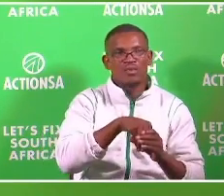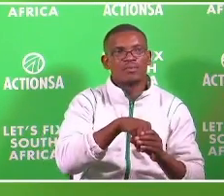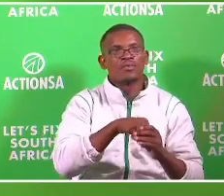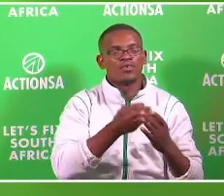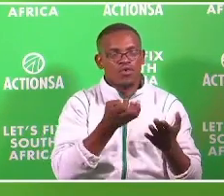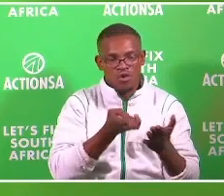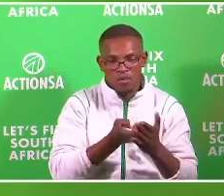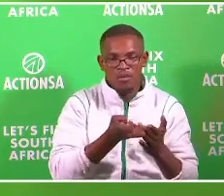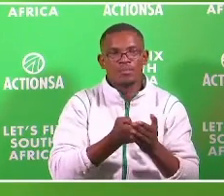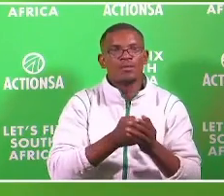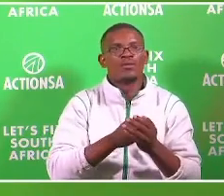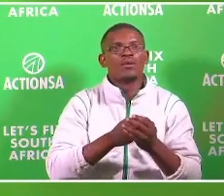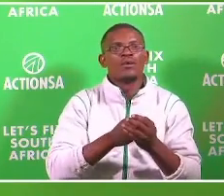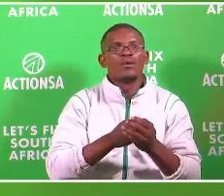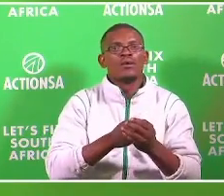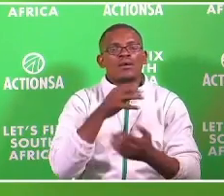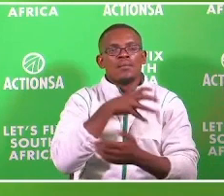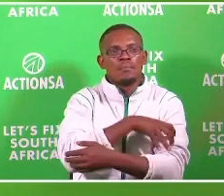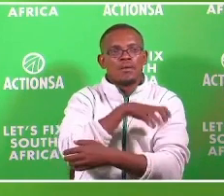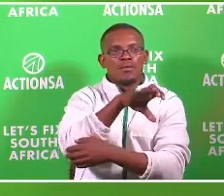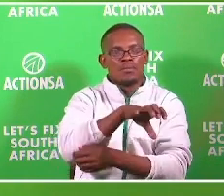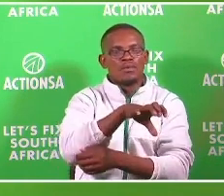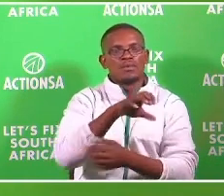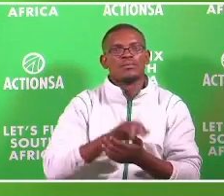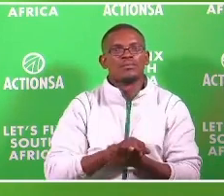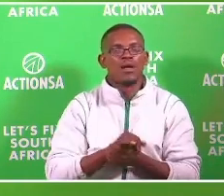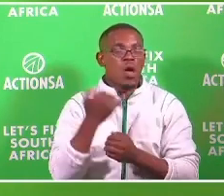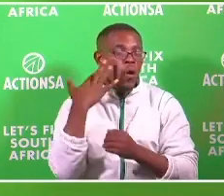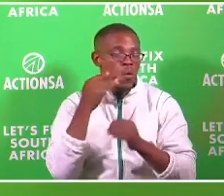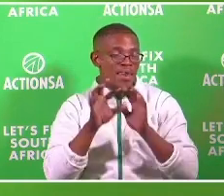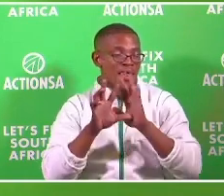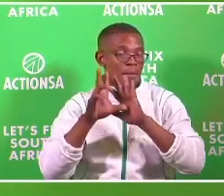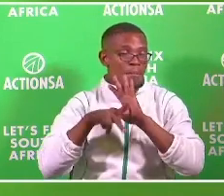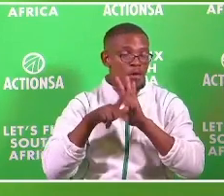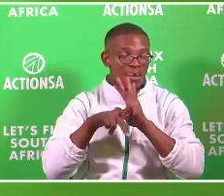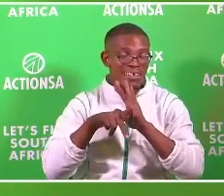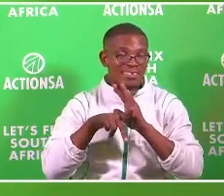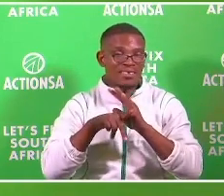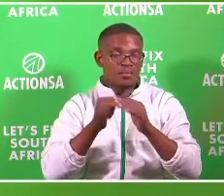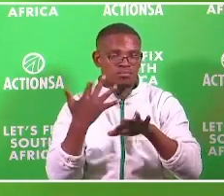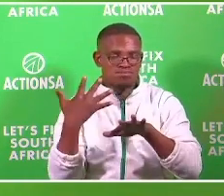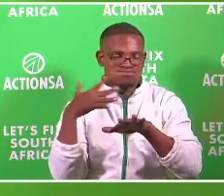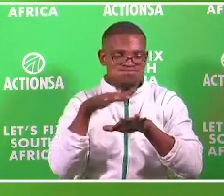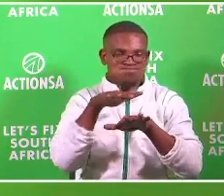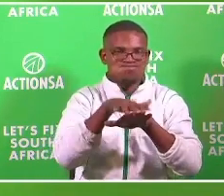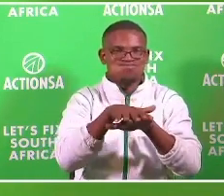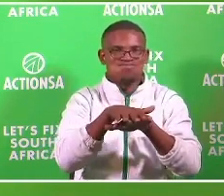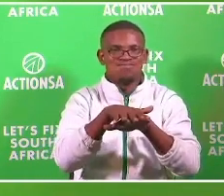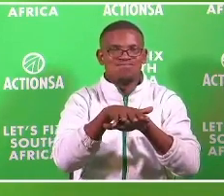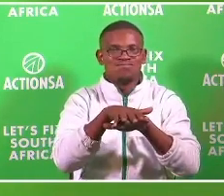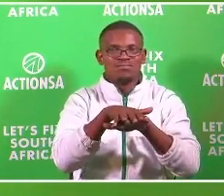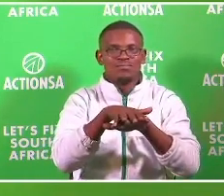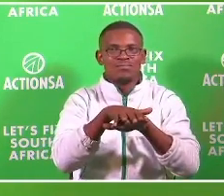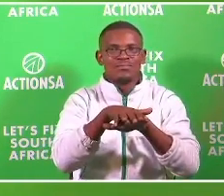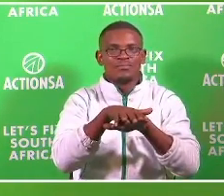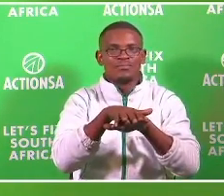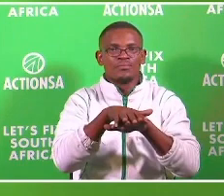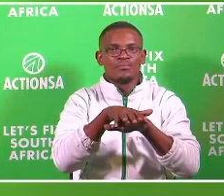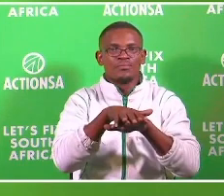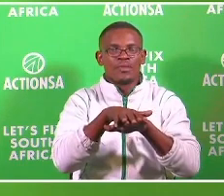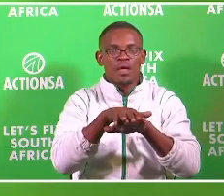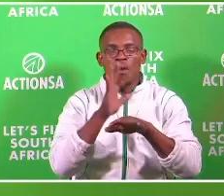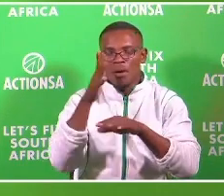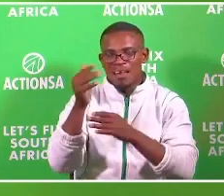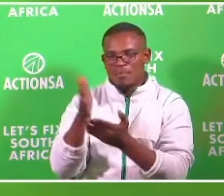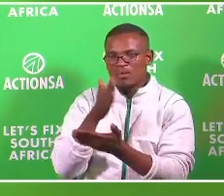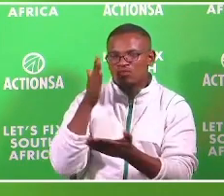Inclusive Economic Empowerment. When this policy is implemented, Inclusive Economic Empowerment, we'll see